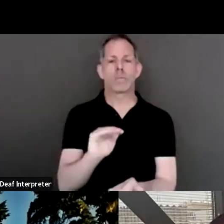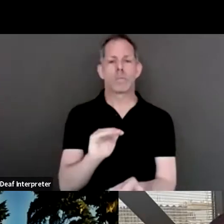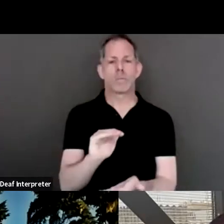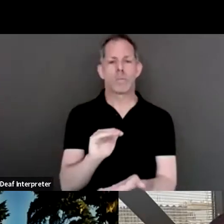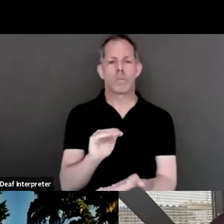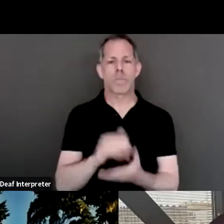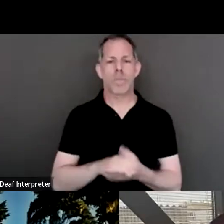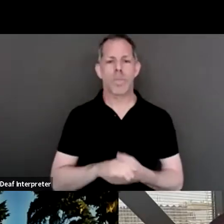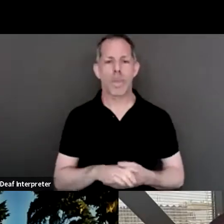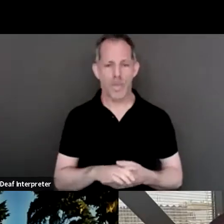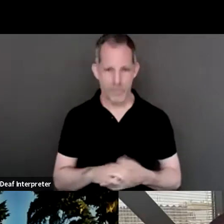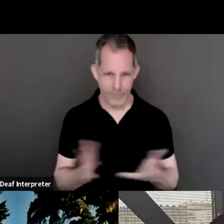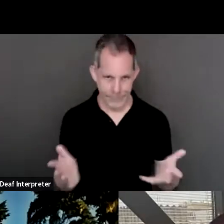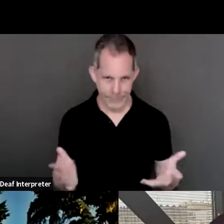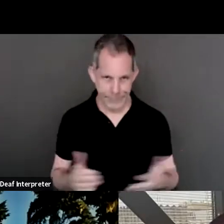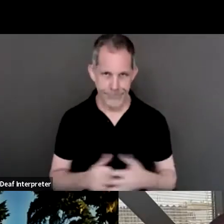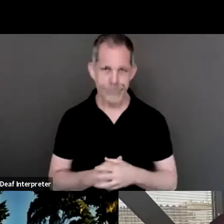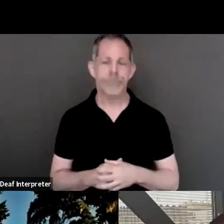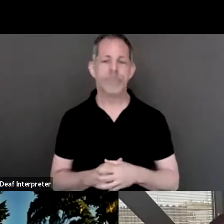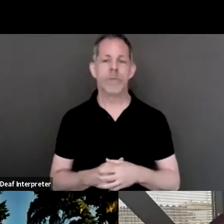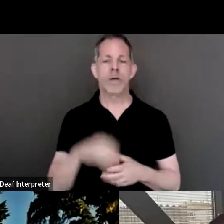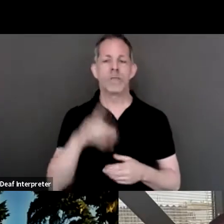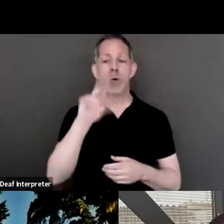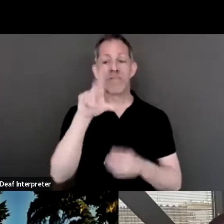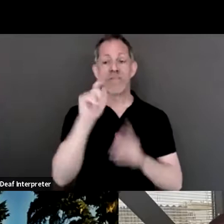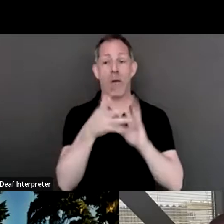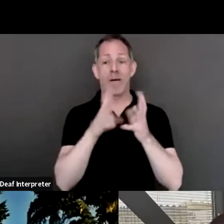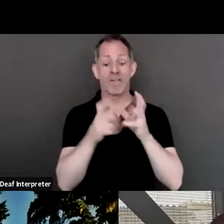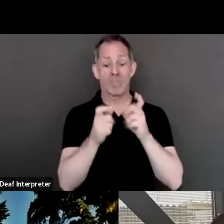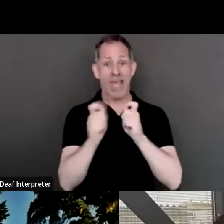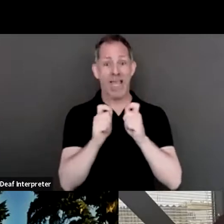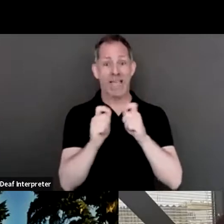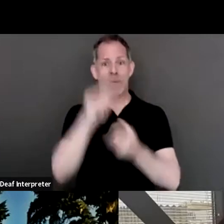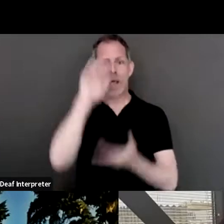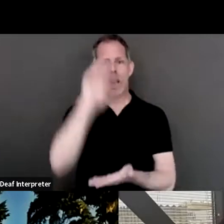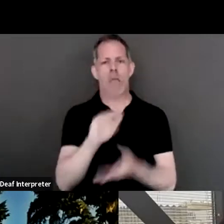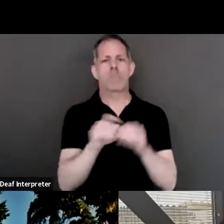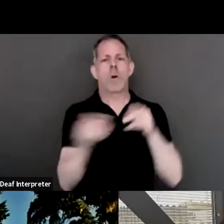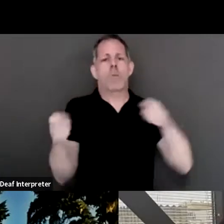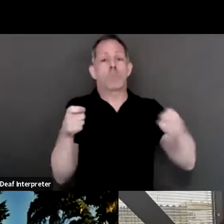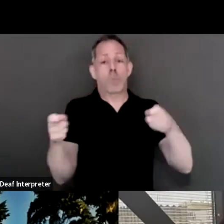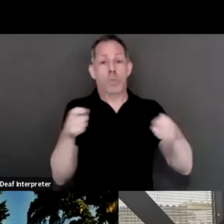get vaccinated is really the punchline to all that.